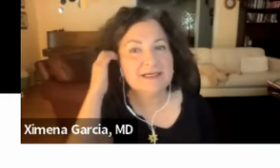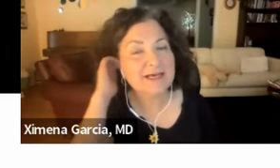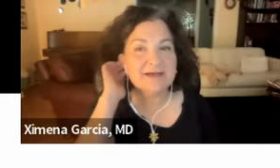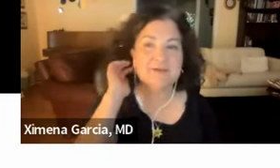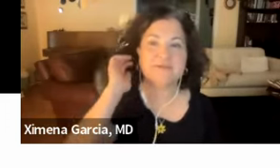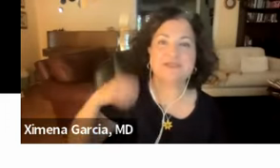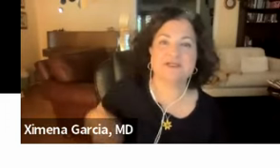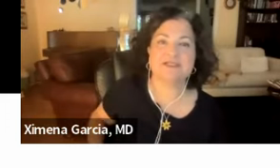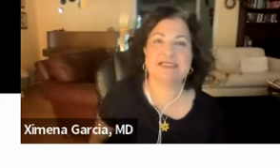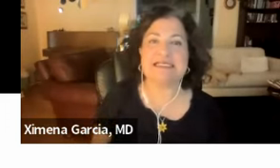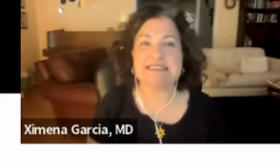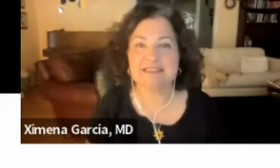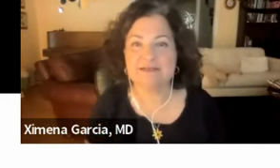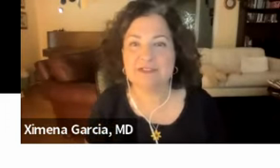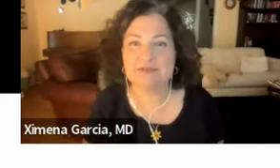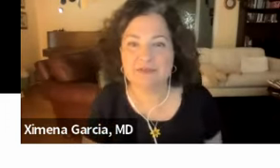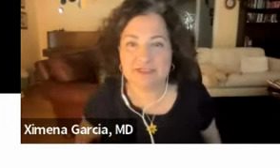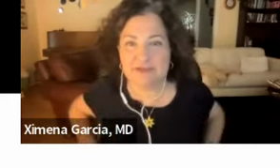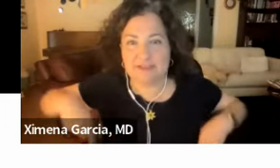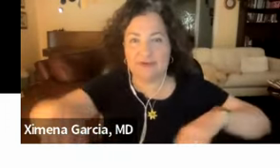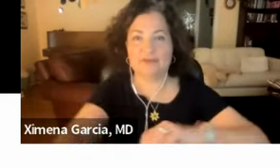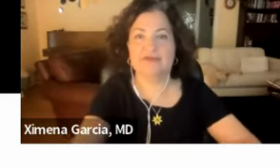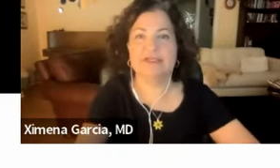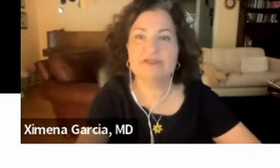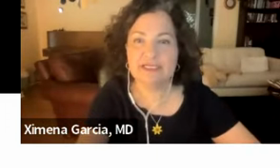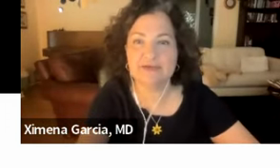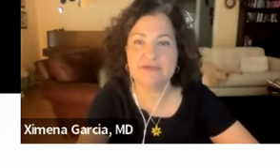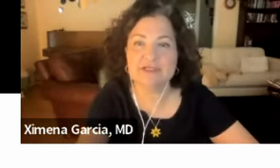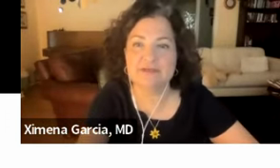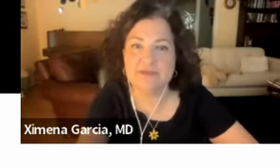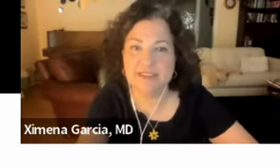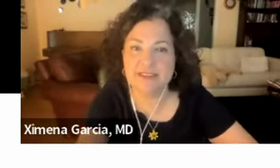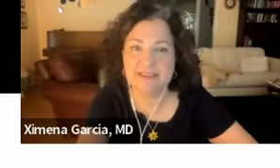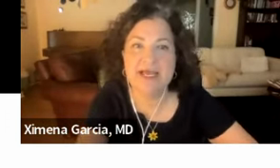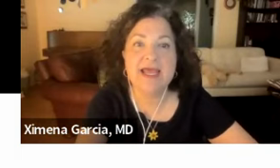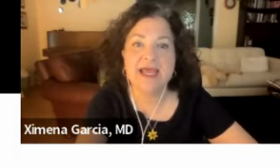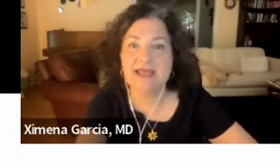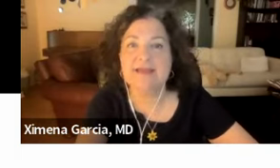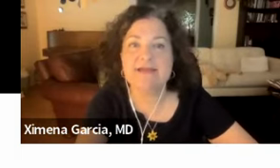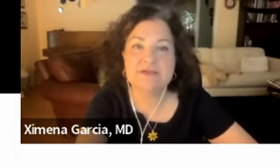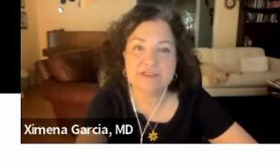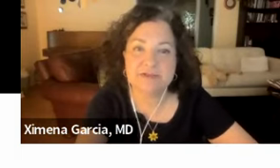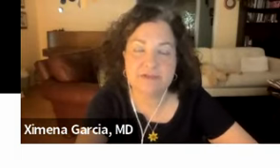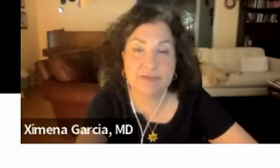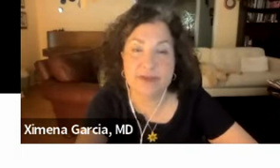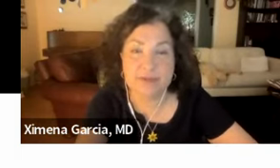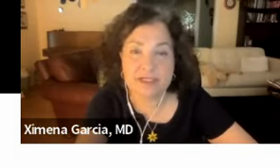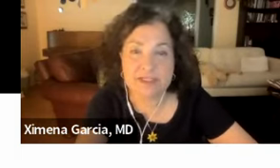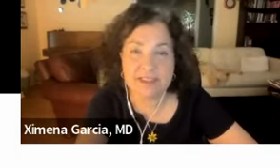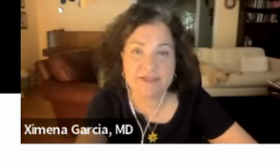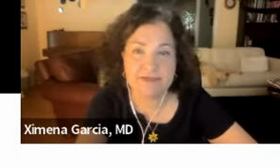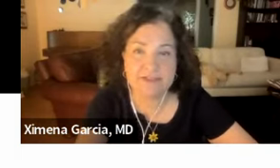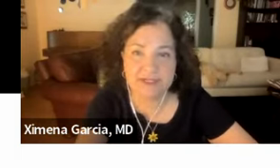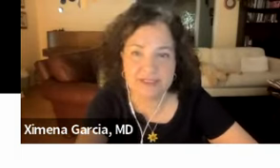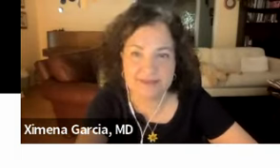Glenn. Dr. Glenn is an associate professor at the Department of History and Philosophy of Medicine and director of the Repair